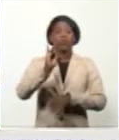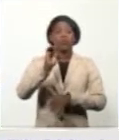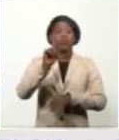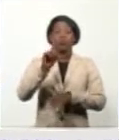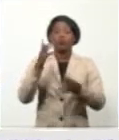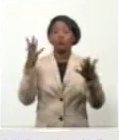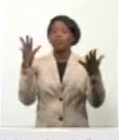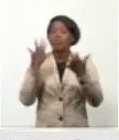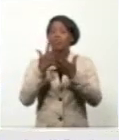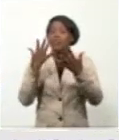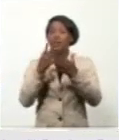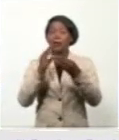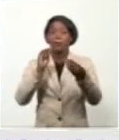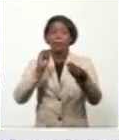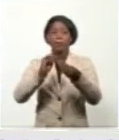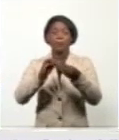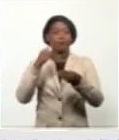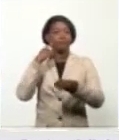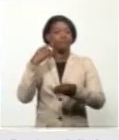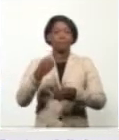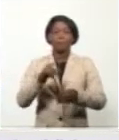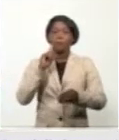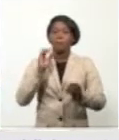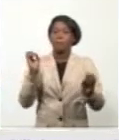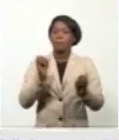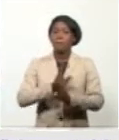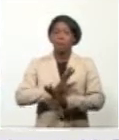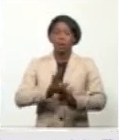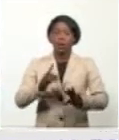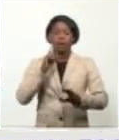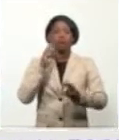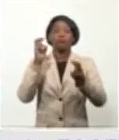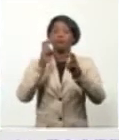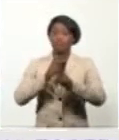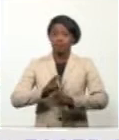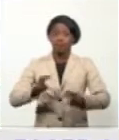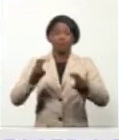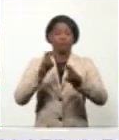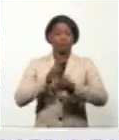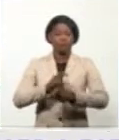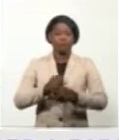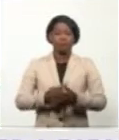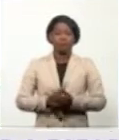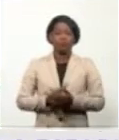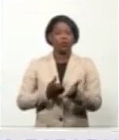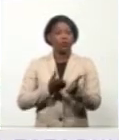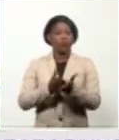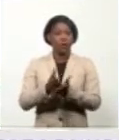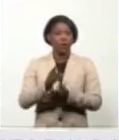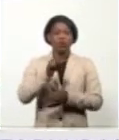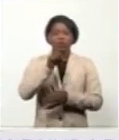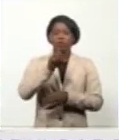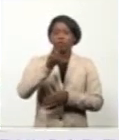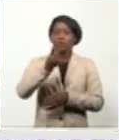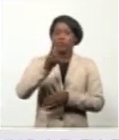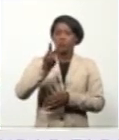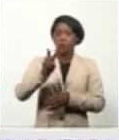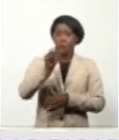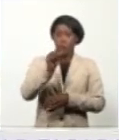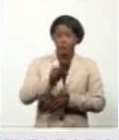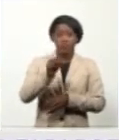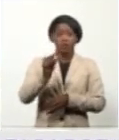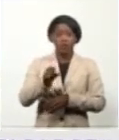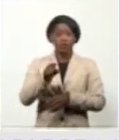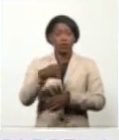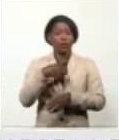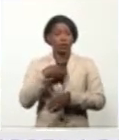it. And in Cuba, there are already 71 cases from the 1,963 confirmed cases